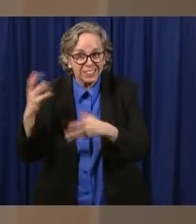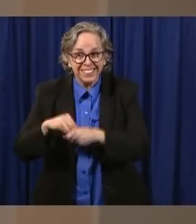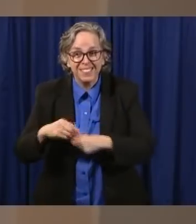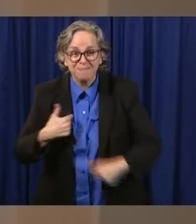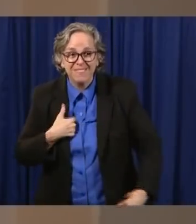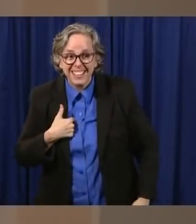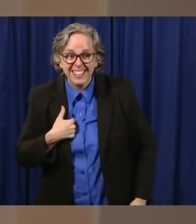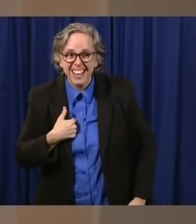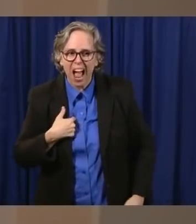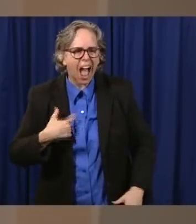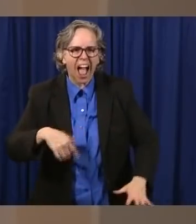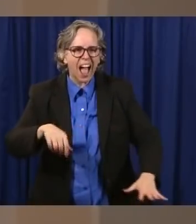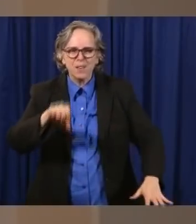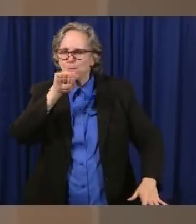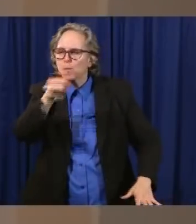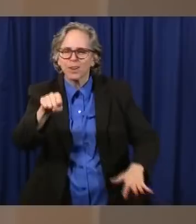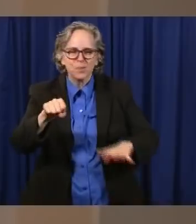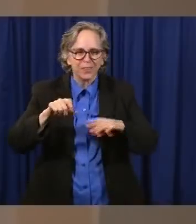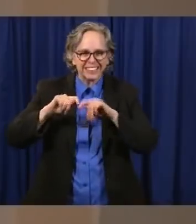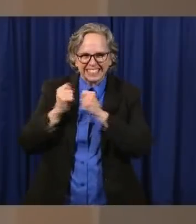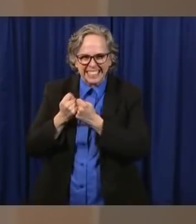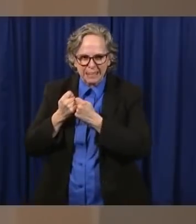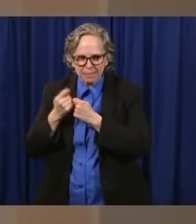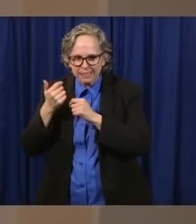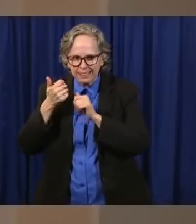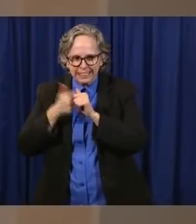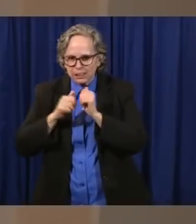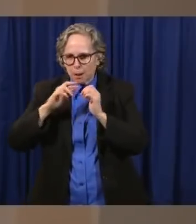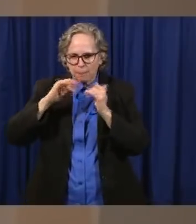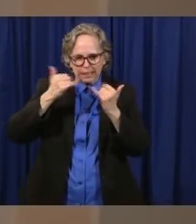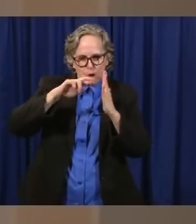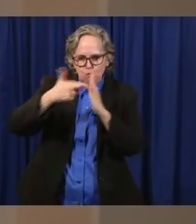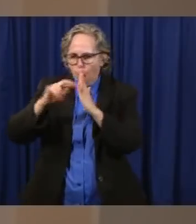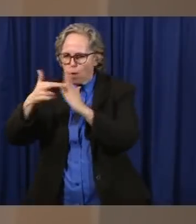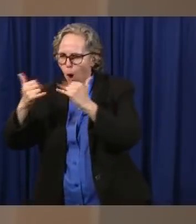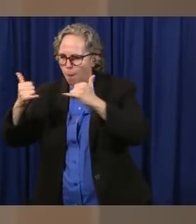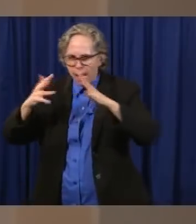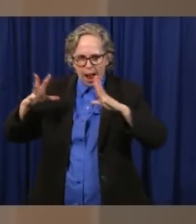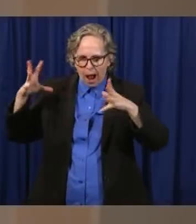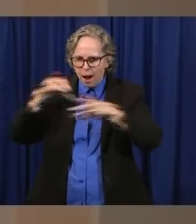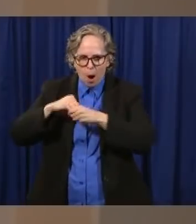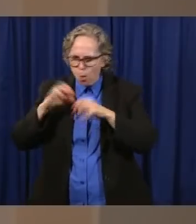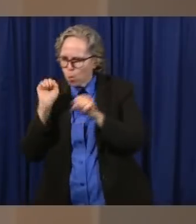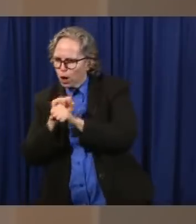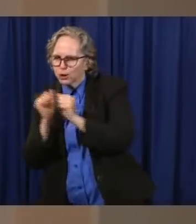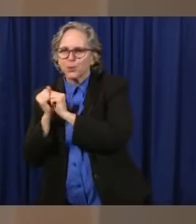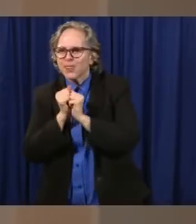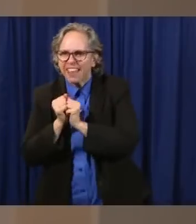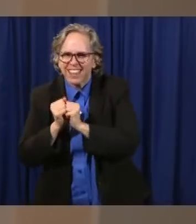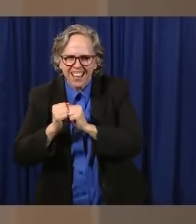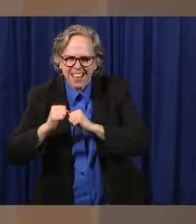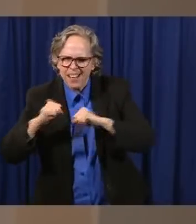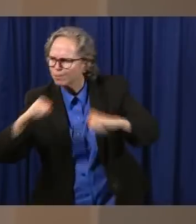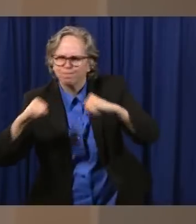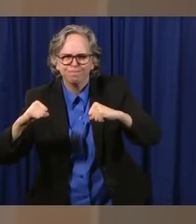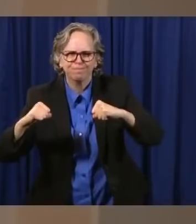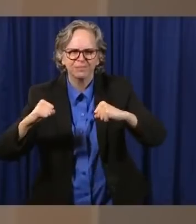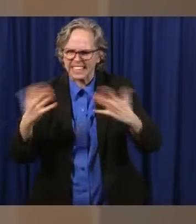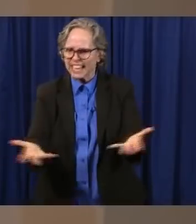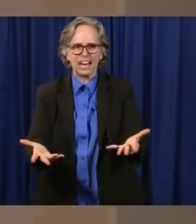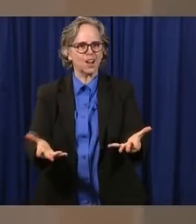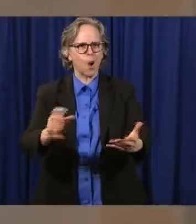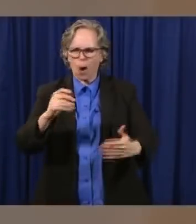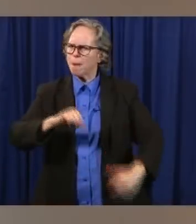its role and you win because everybody did the right thing. And I see that happening across Ohio, and it makes me proud to be an